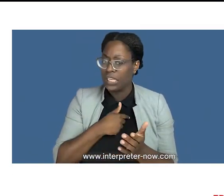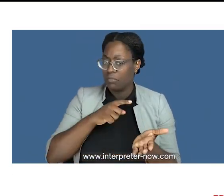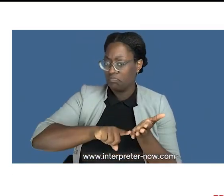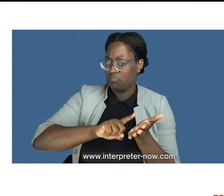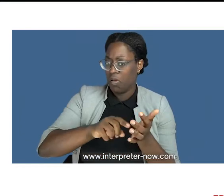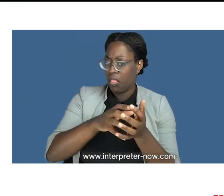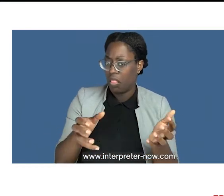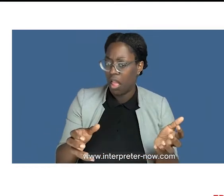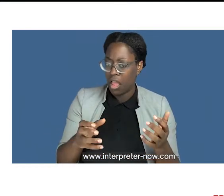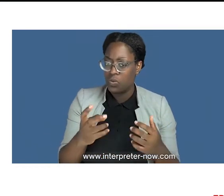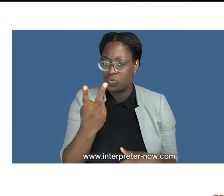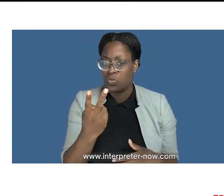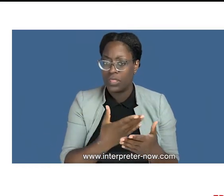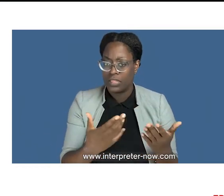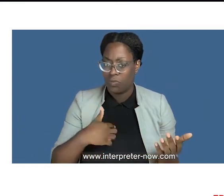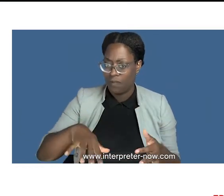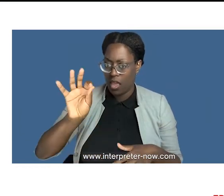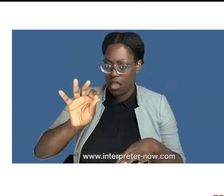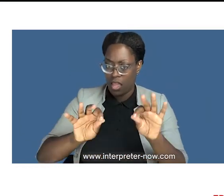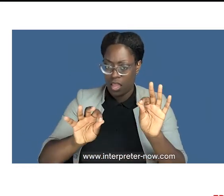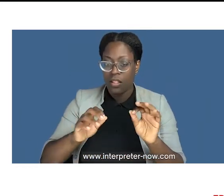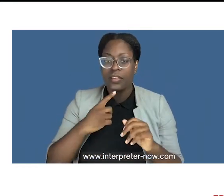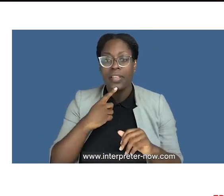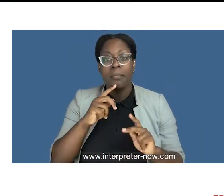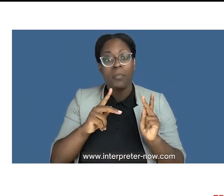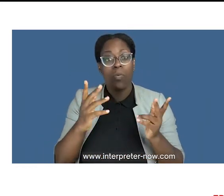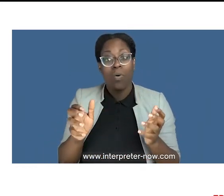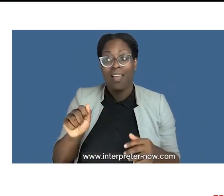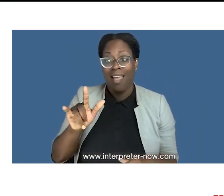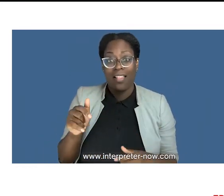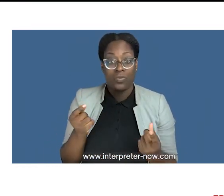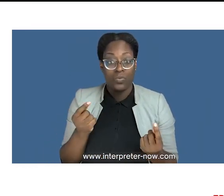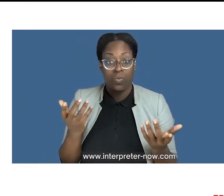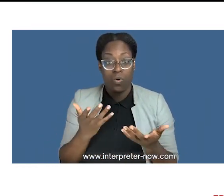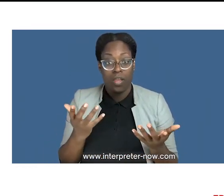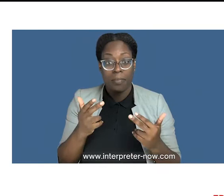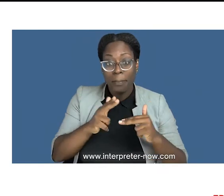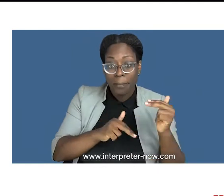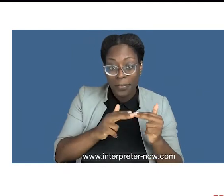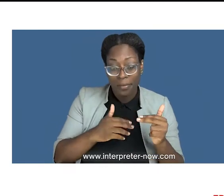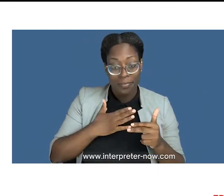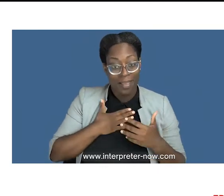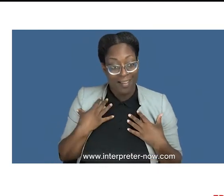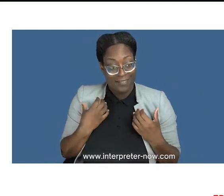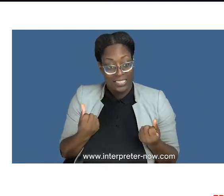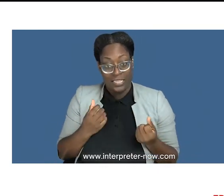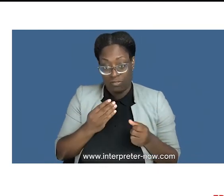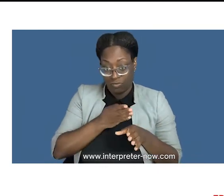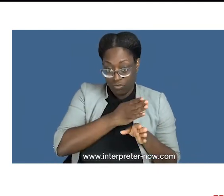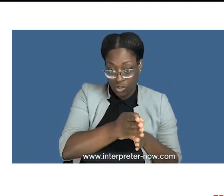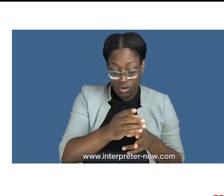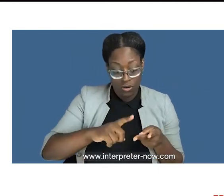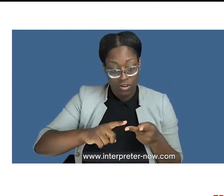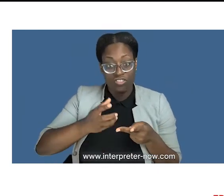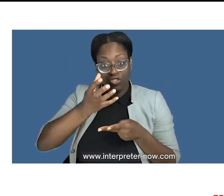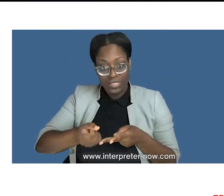one. What we found in our research is that the top two ways that people tend to want their allies to show up for